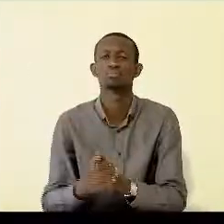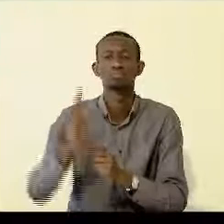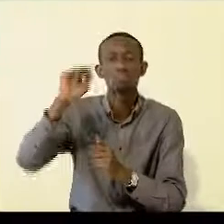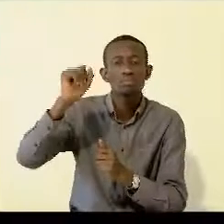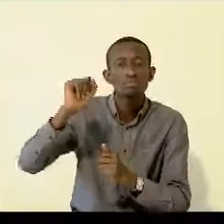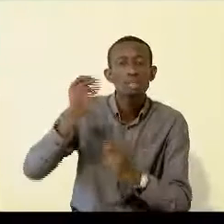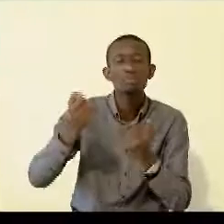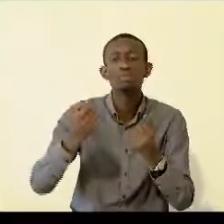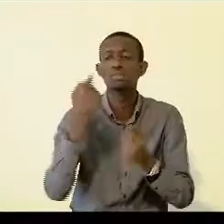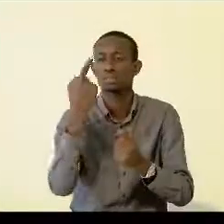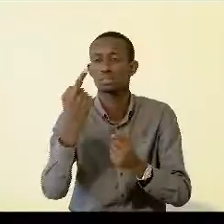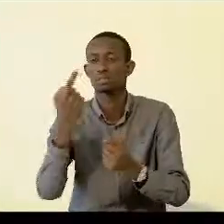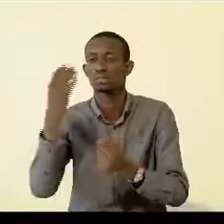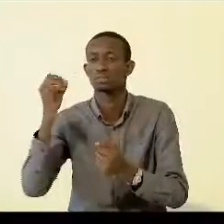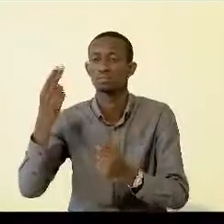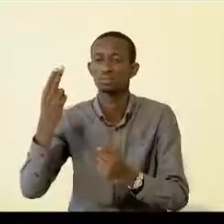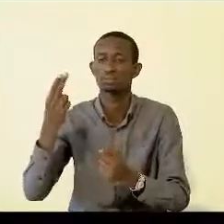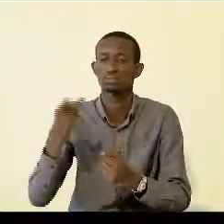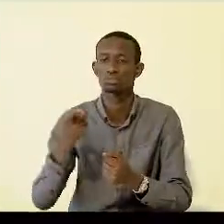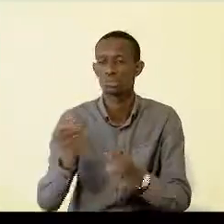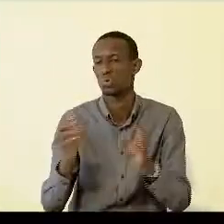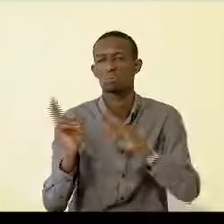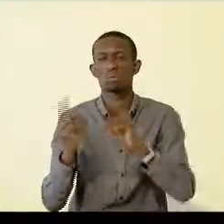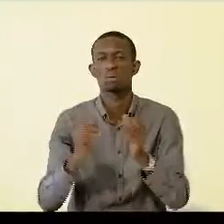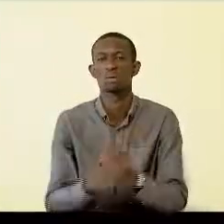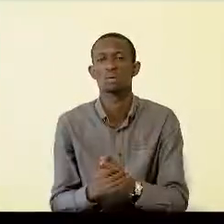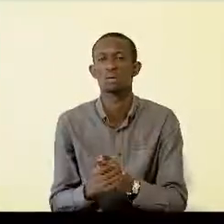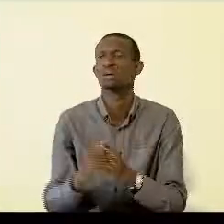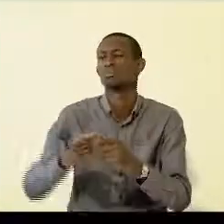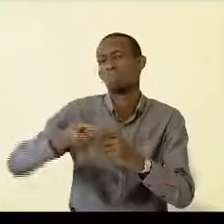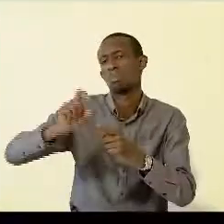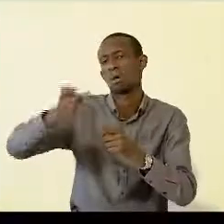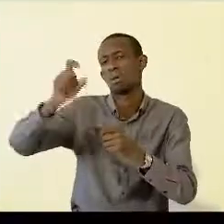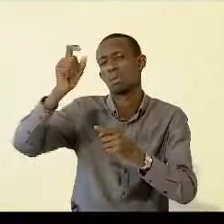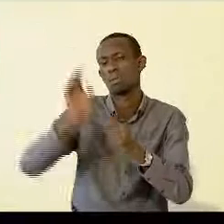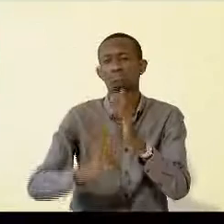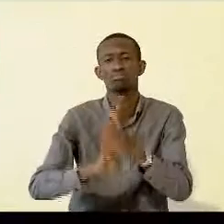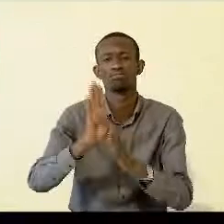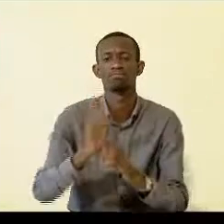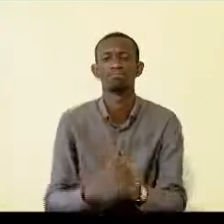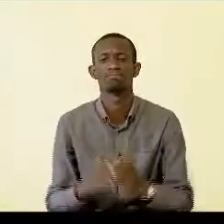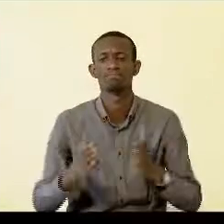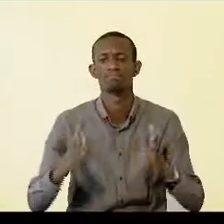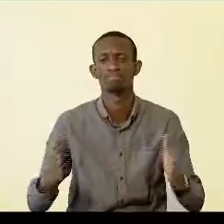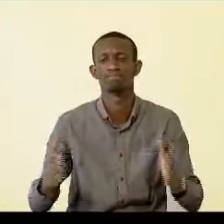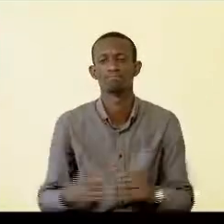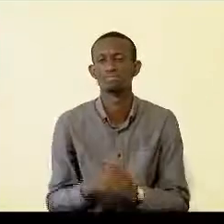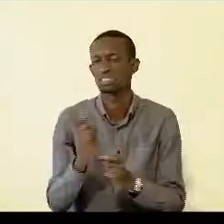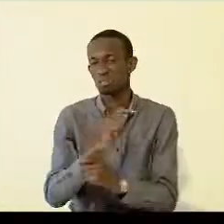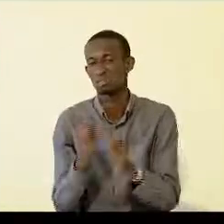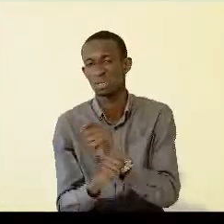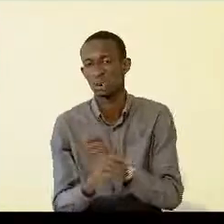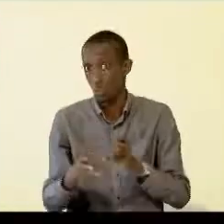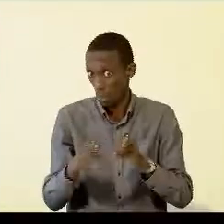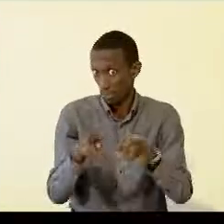Sodium we have 102. So generally you can see that it is increasing, the size is increasing. So it changes in the same